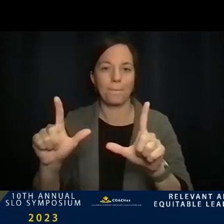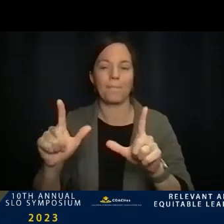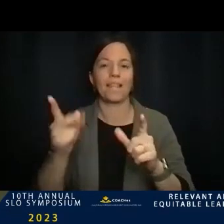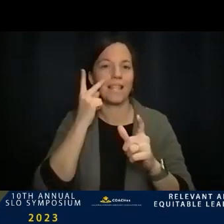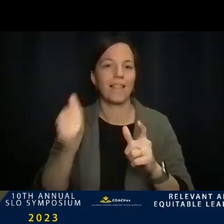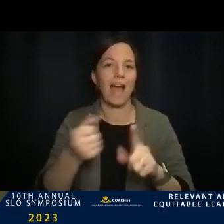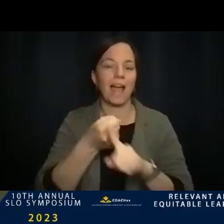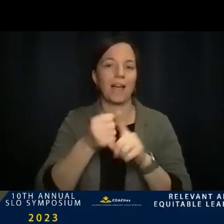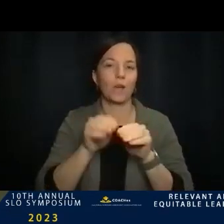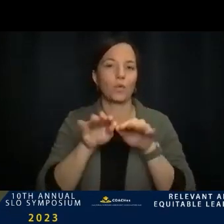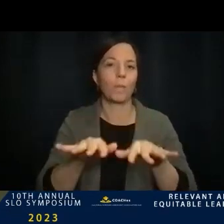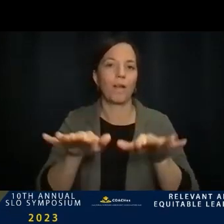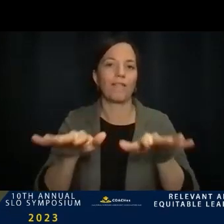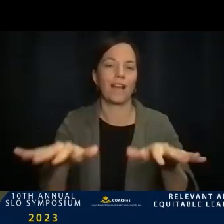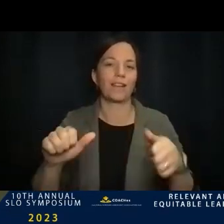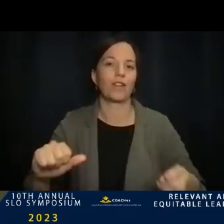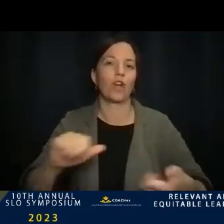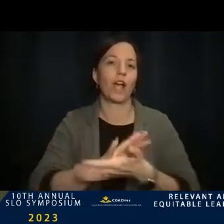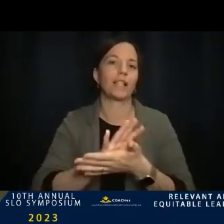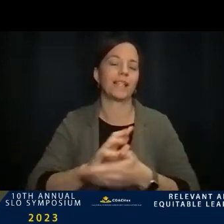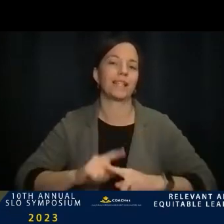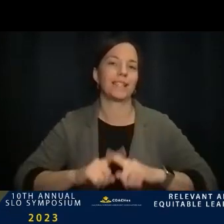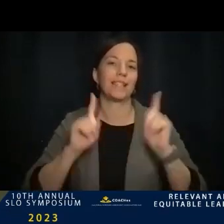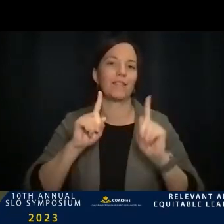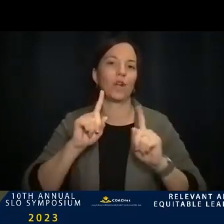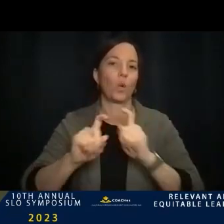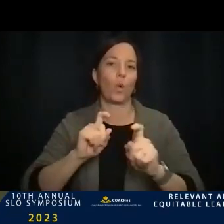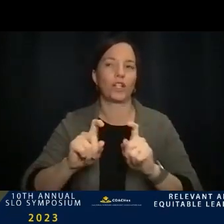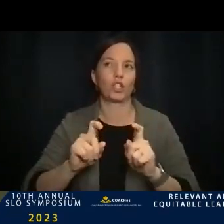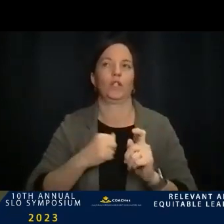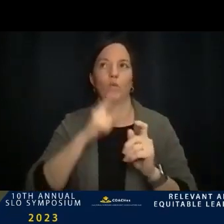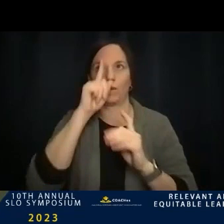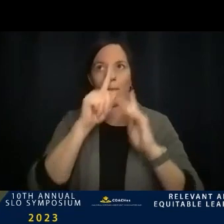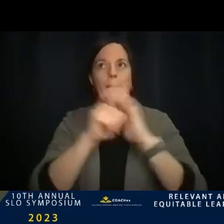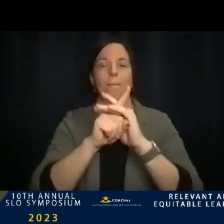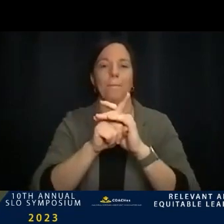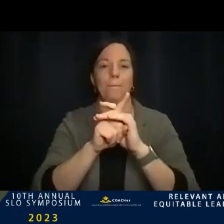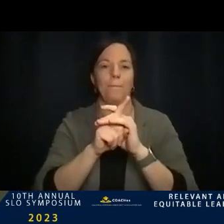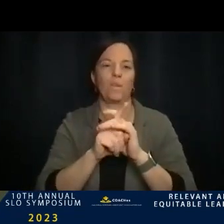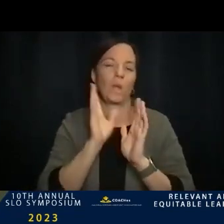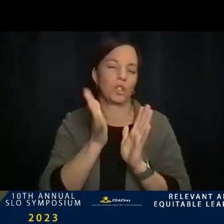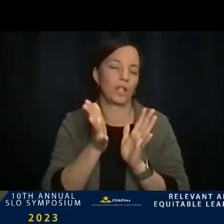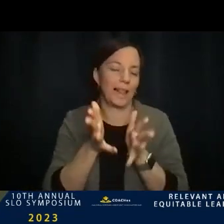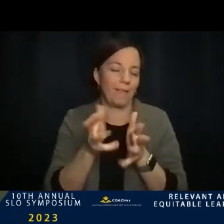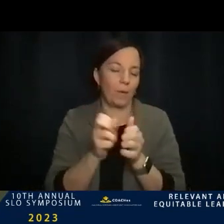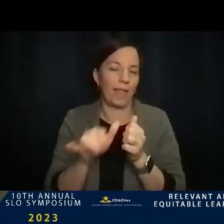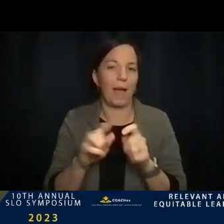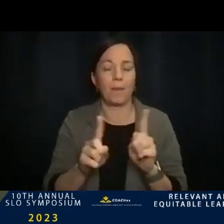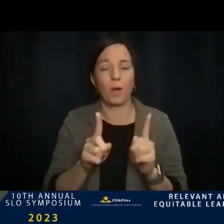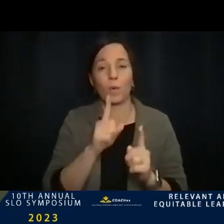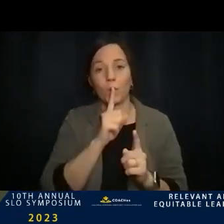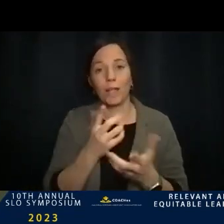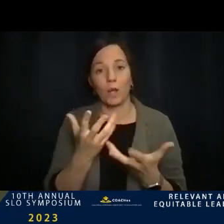effect, causing all kinds of different questions to be asked. And let's just leave it at that. So we certainly would like